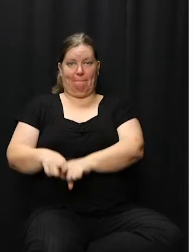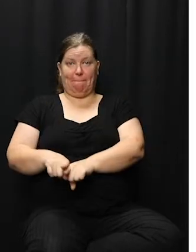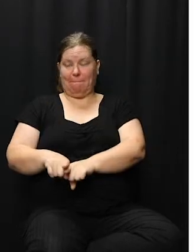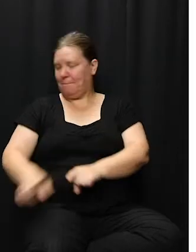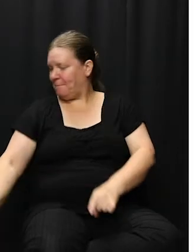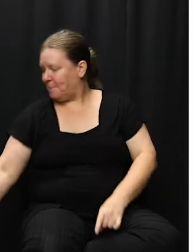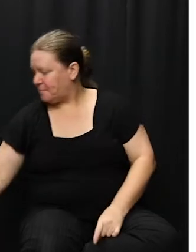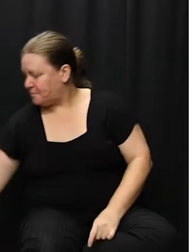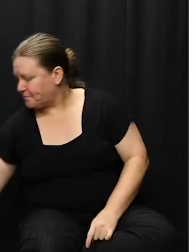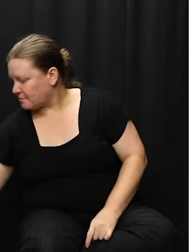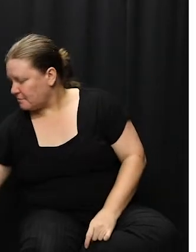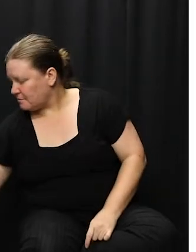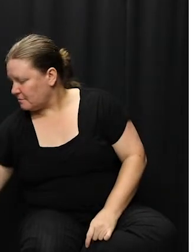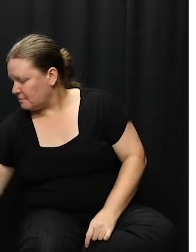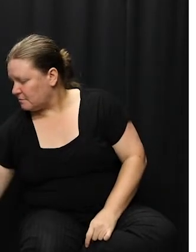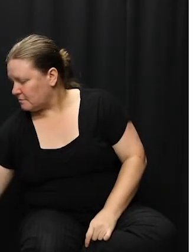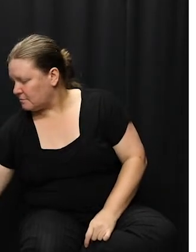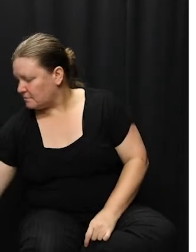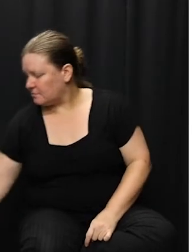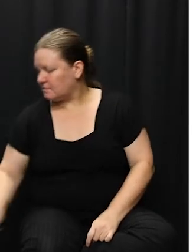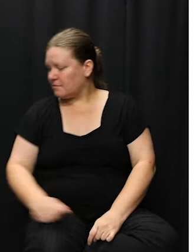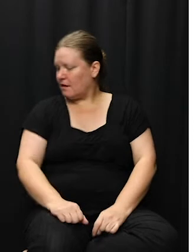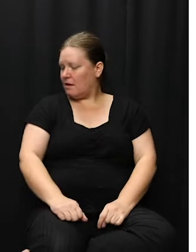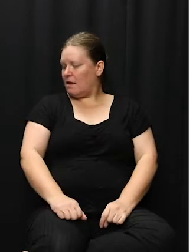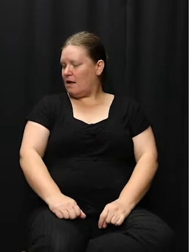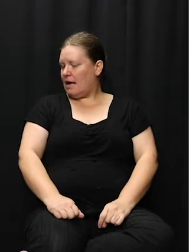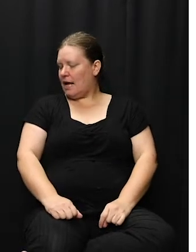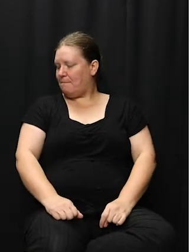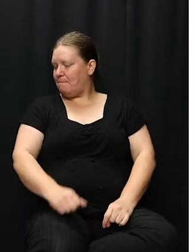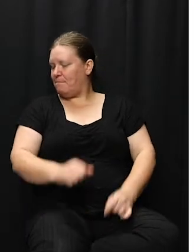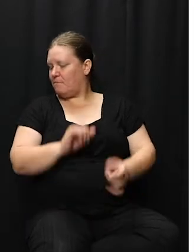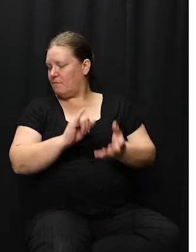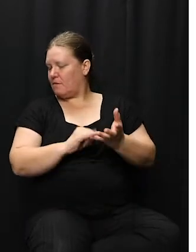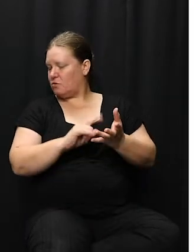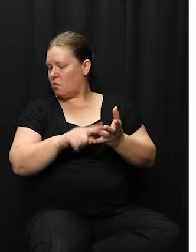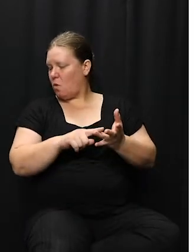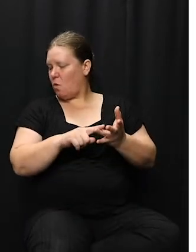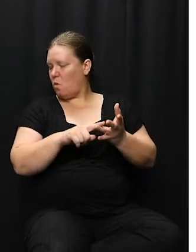the referent, but it's not the same. They've each chosen a different way of signing it.